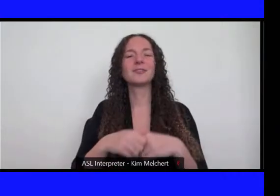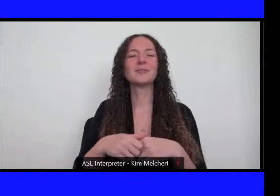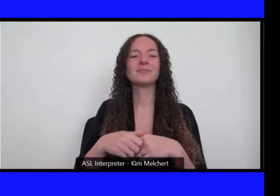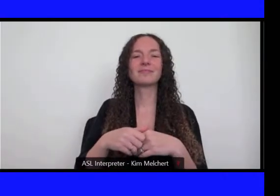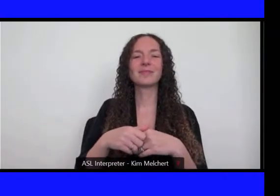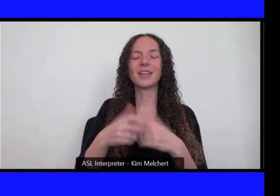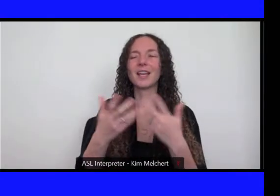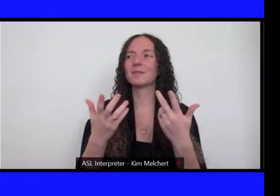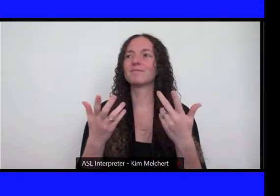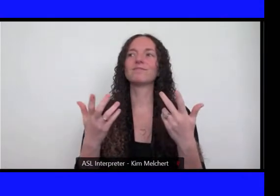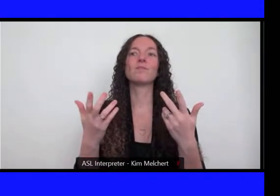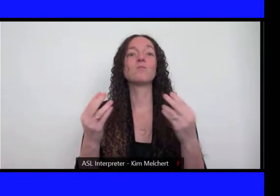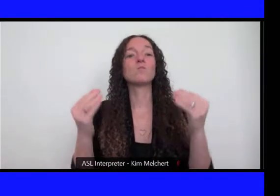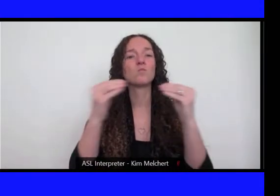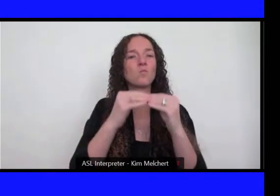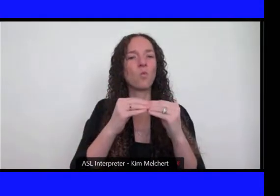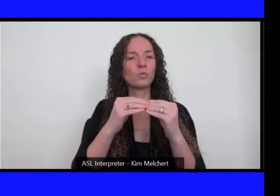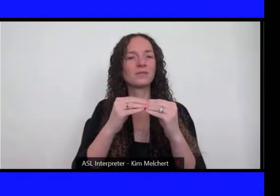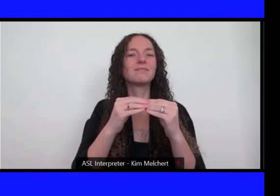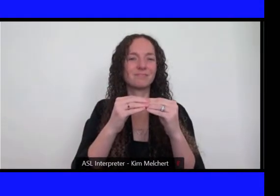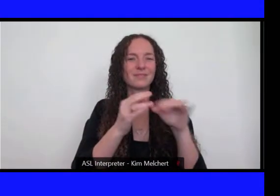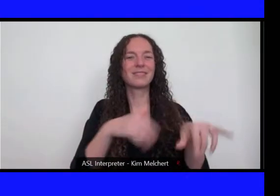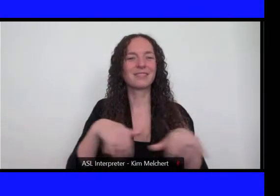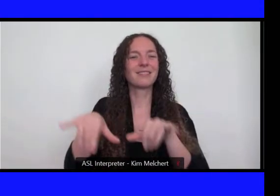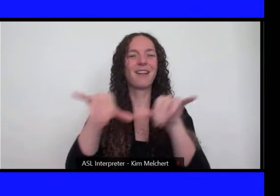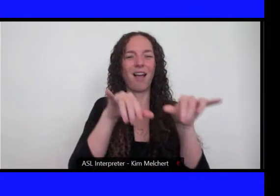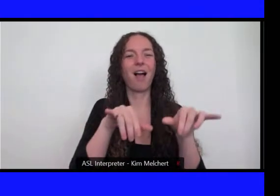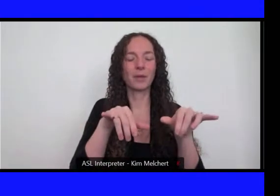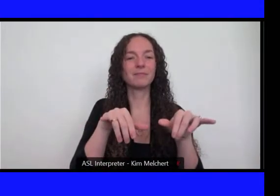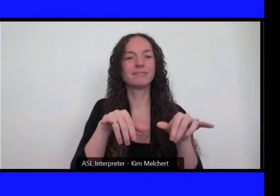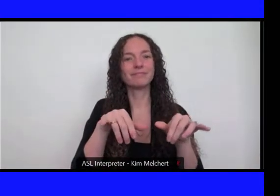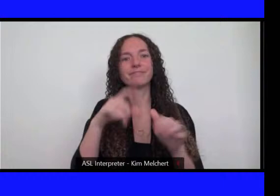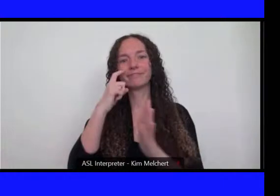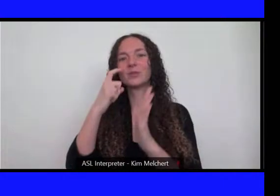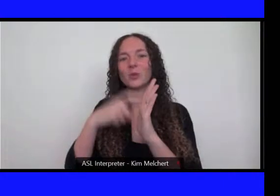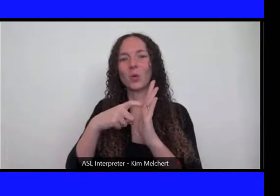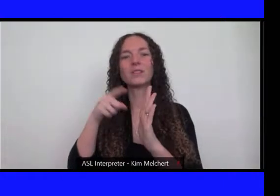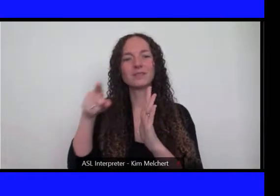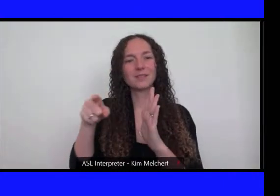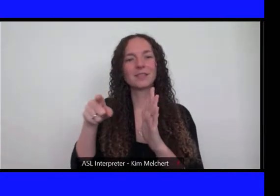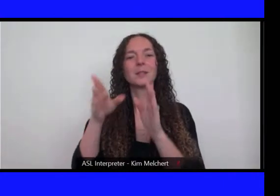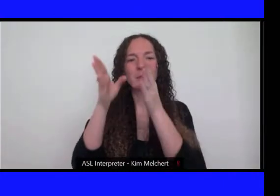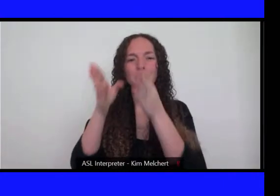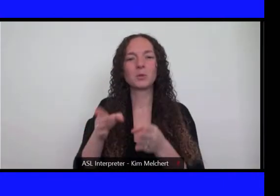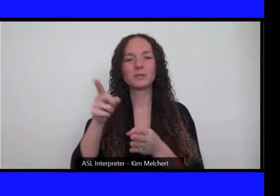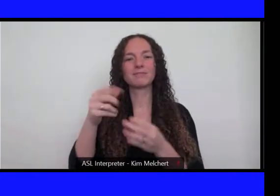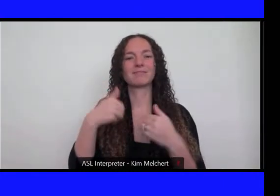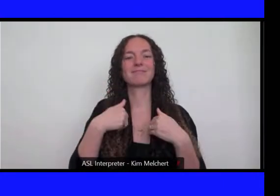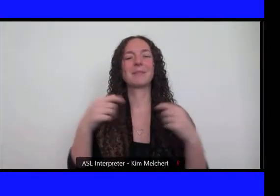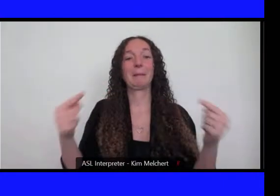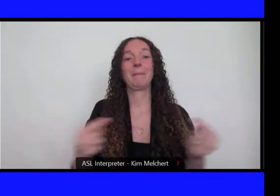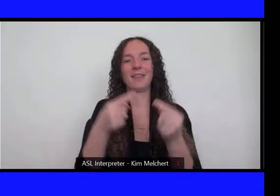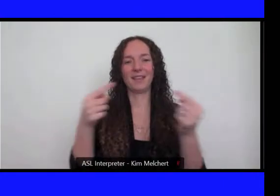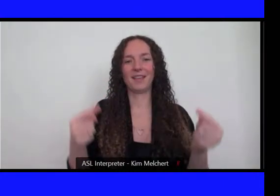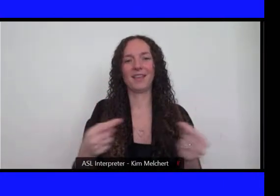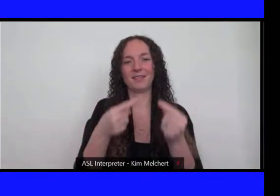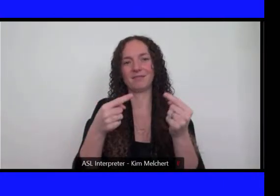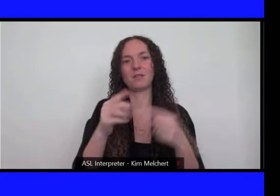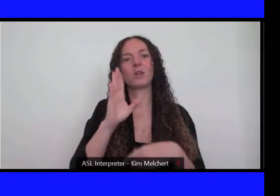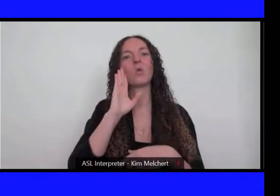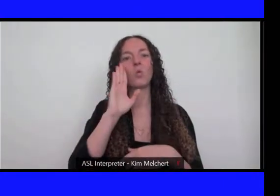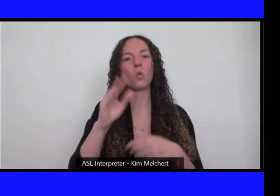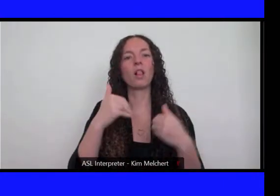were dehydrated and started working out. And it could be because of they're just going through what's called a